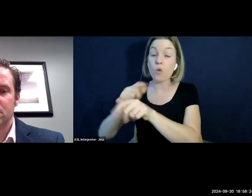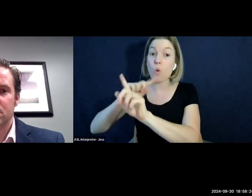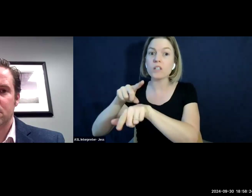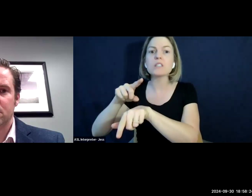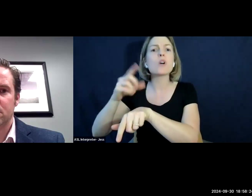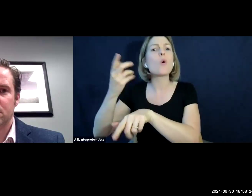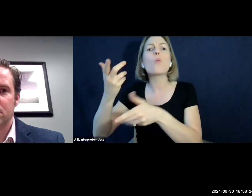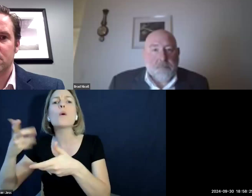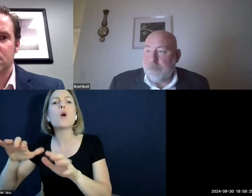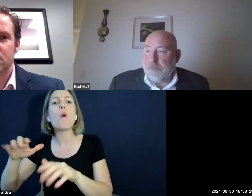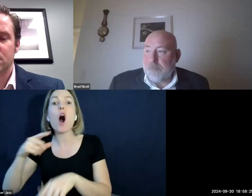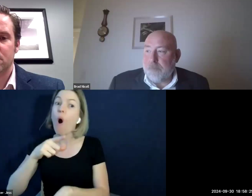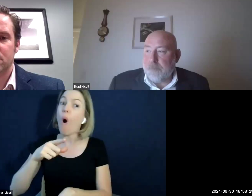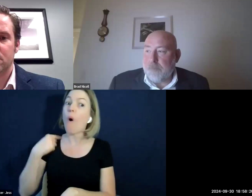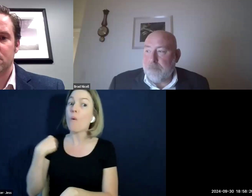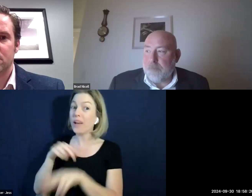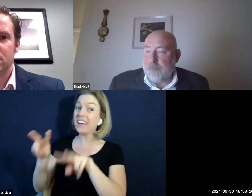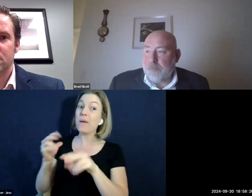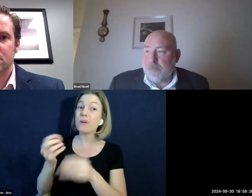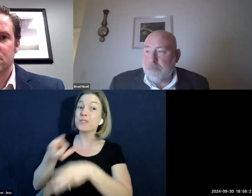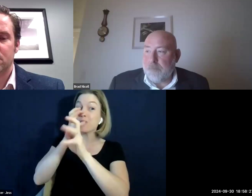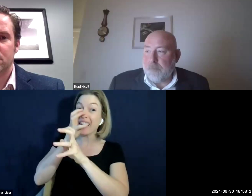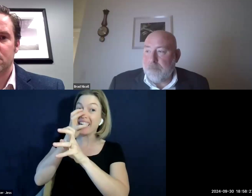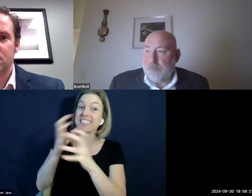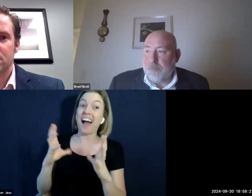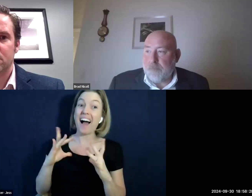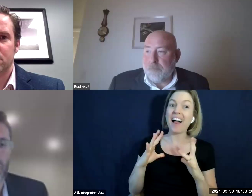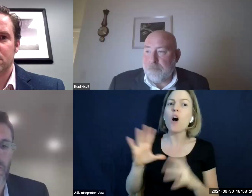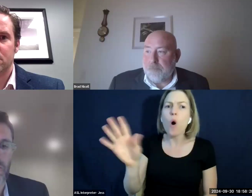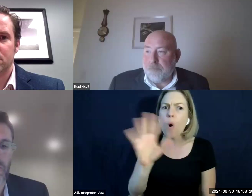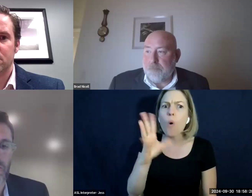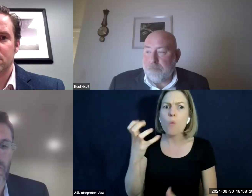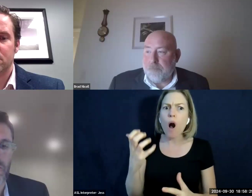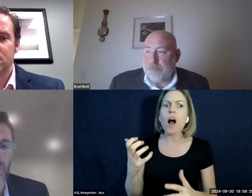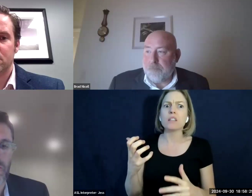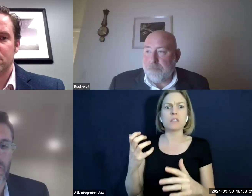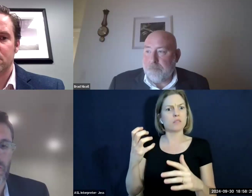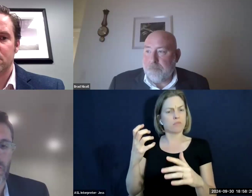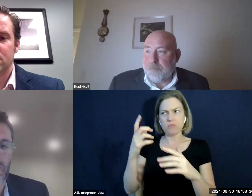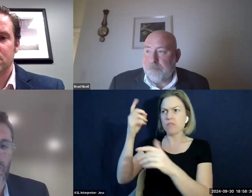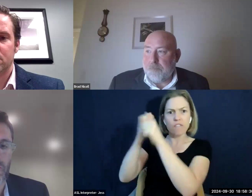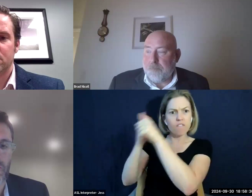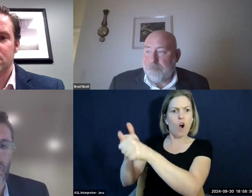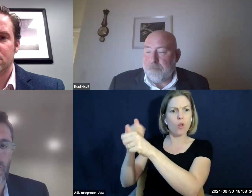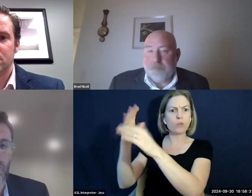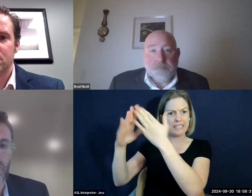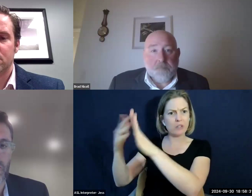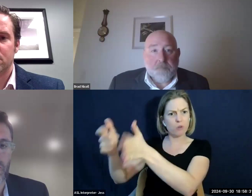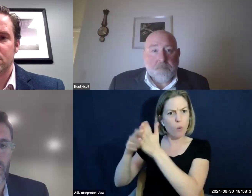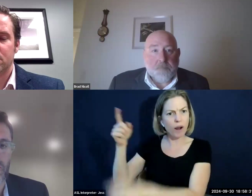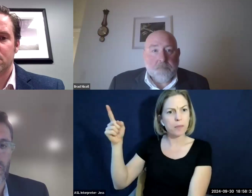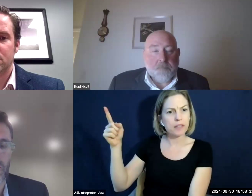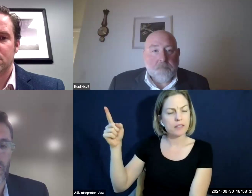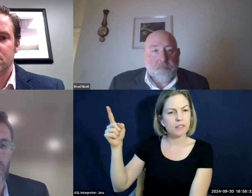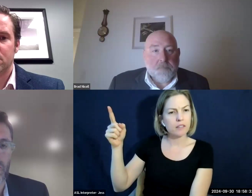than average for what other areas in the state do. We want what the city requires. So we want